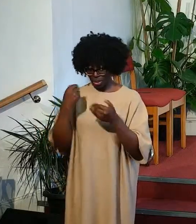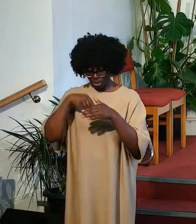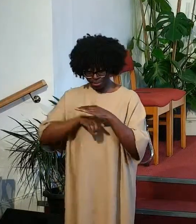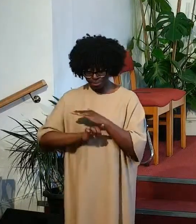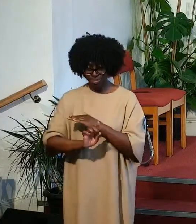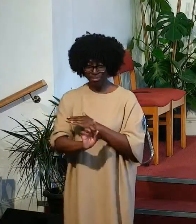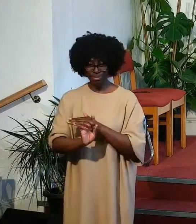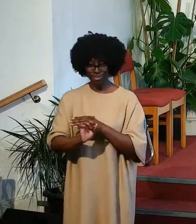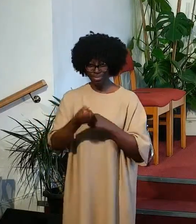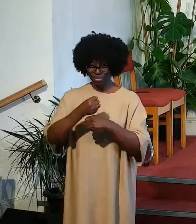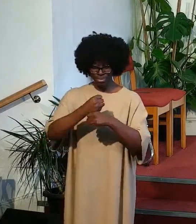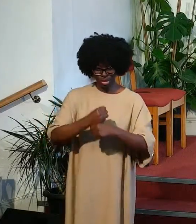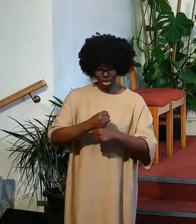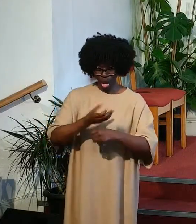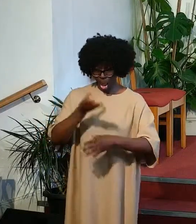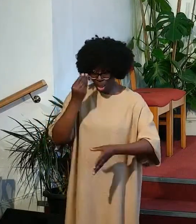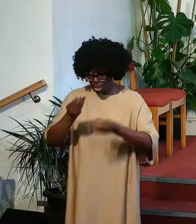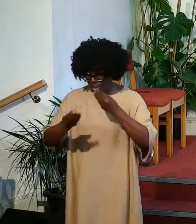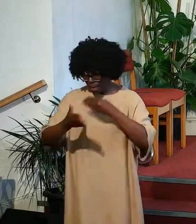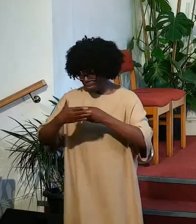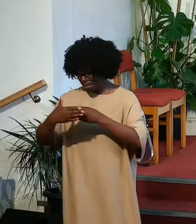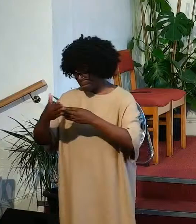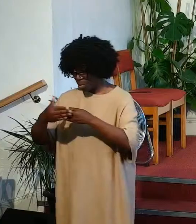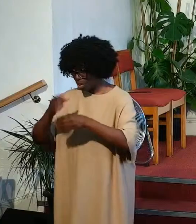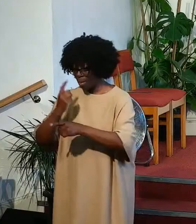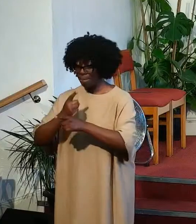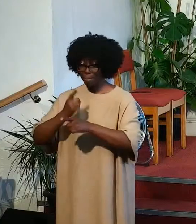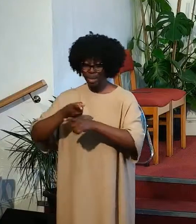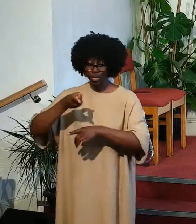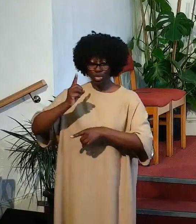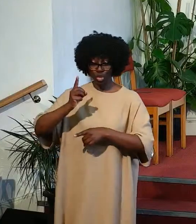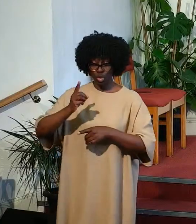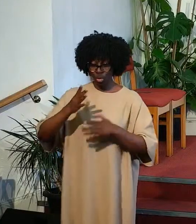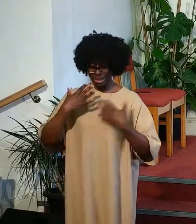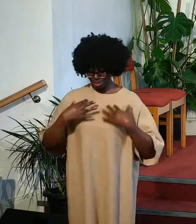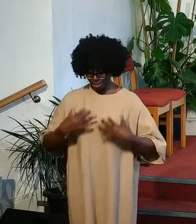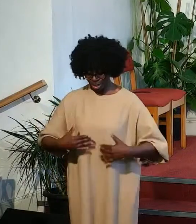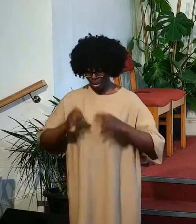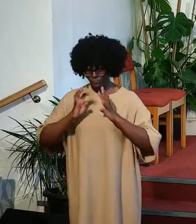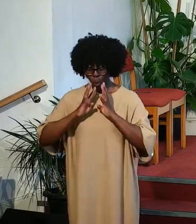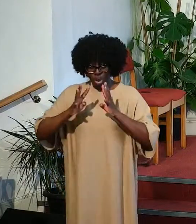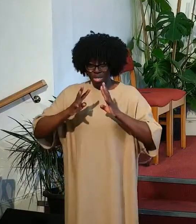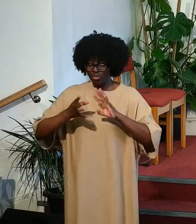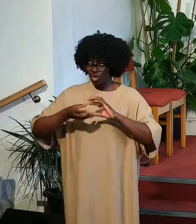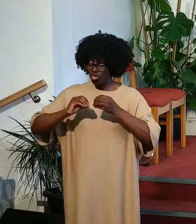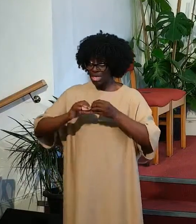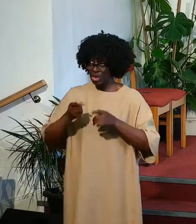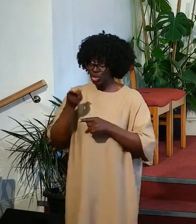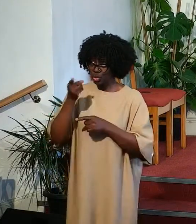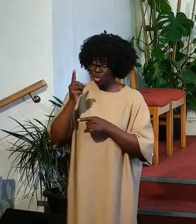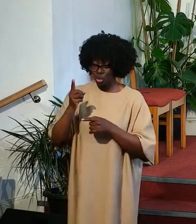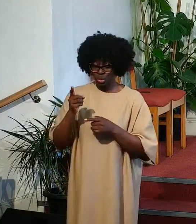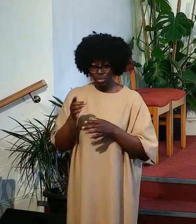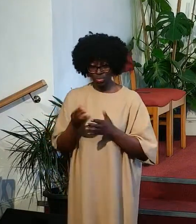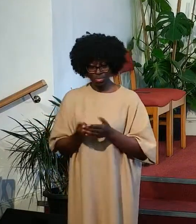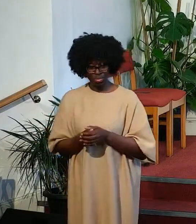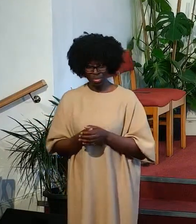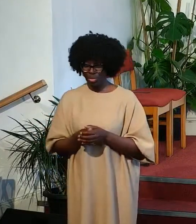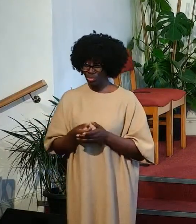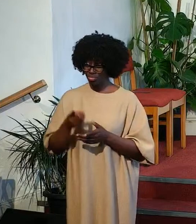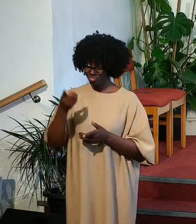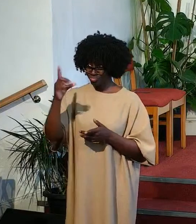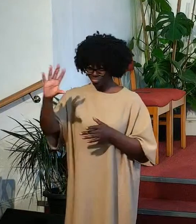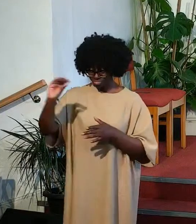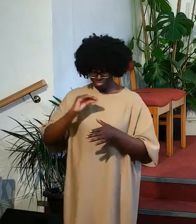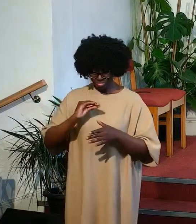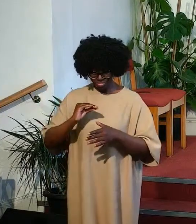courts and learn of You about this wonderful body You gave us. You told us we are fearfully and